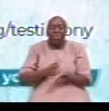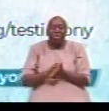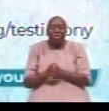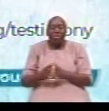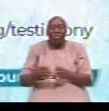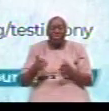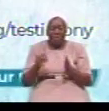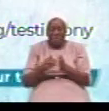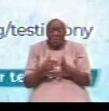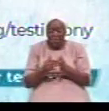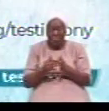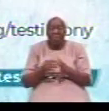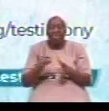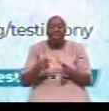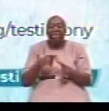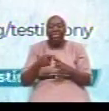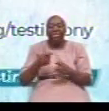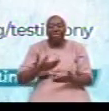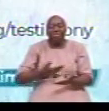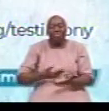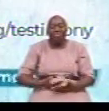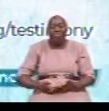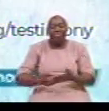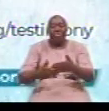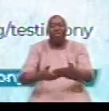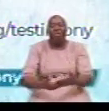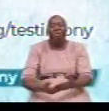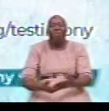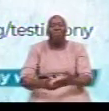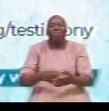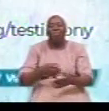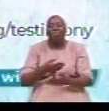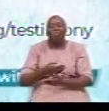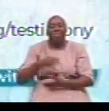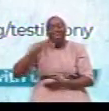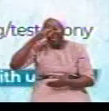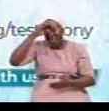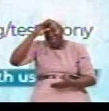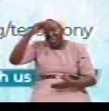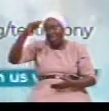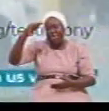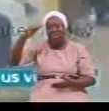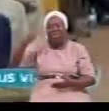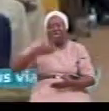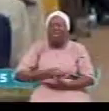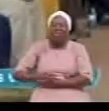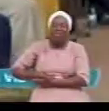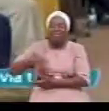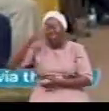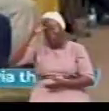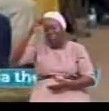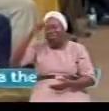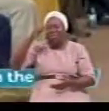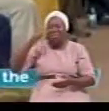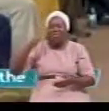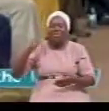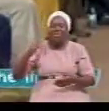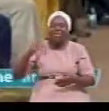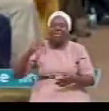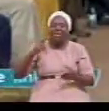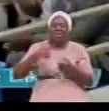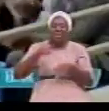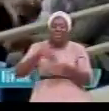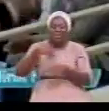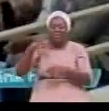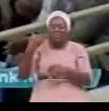we're told that she gave birth to a bouncing baby boy within a few minutes of the final